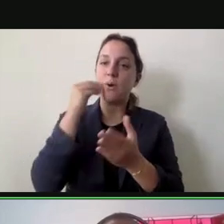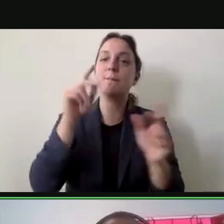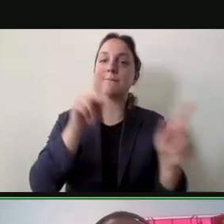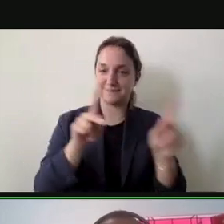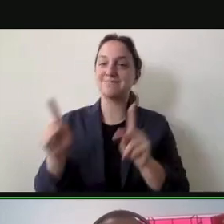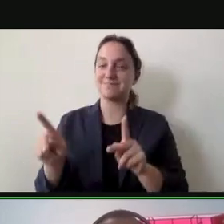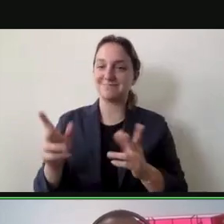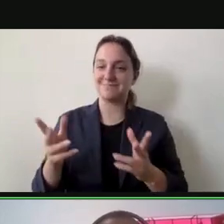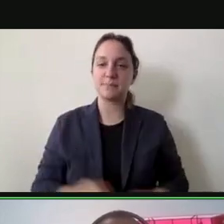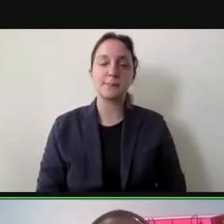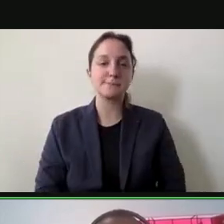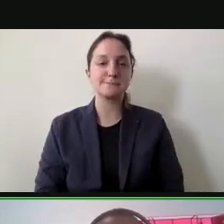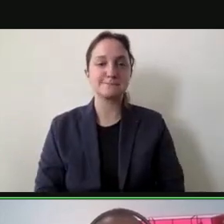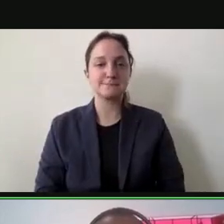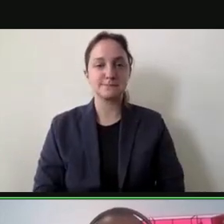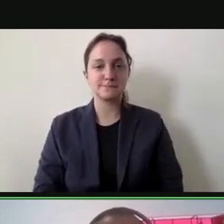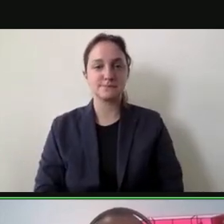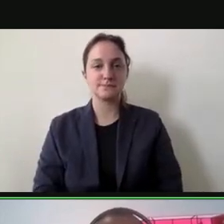slide.